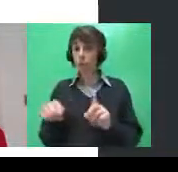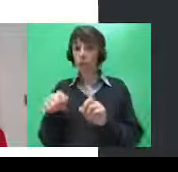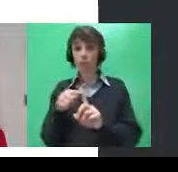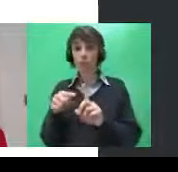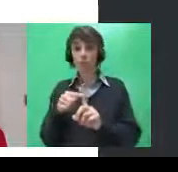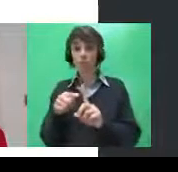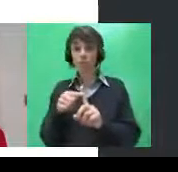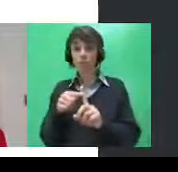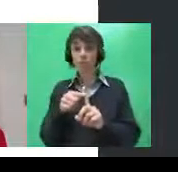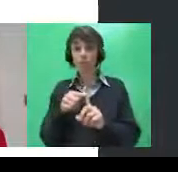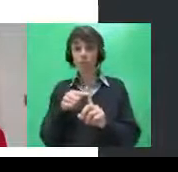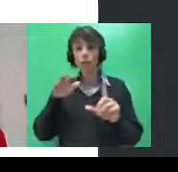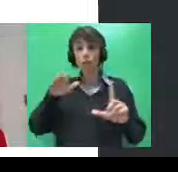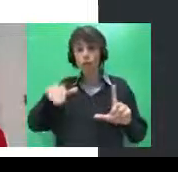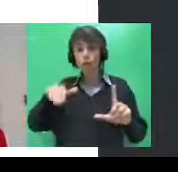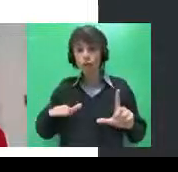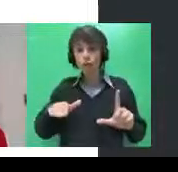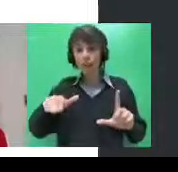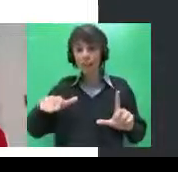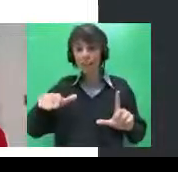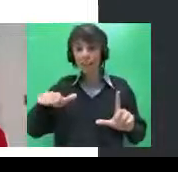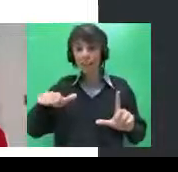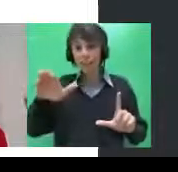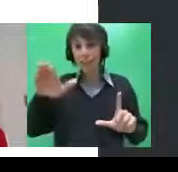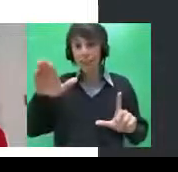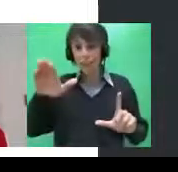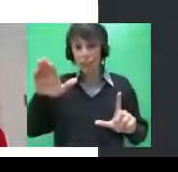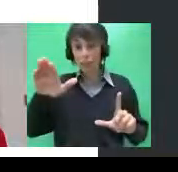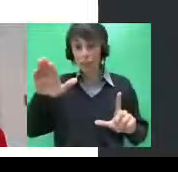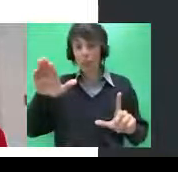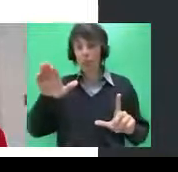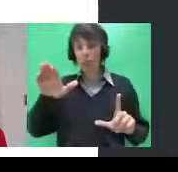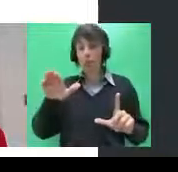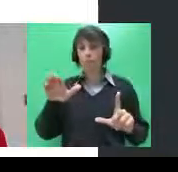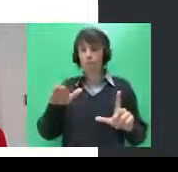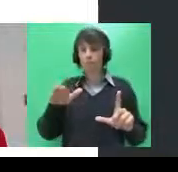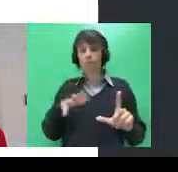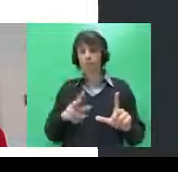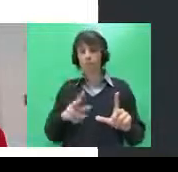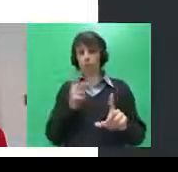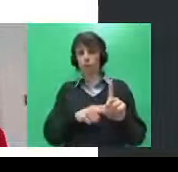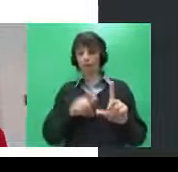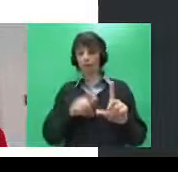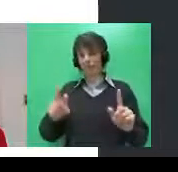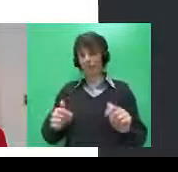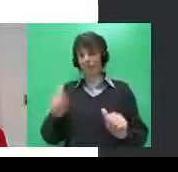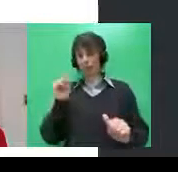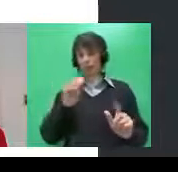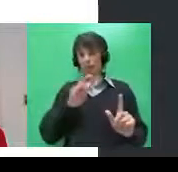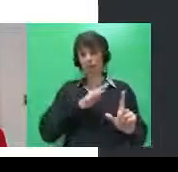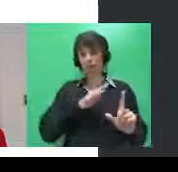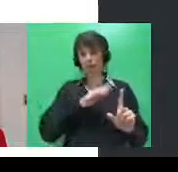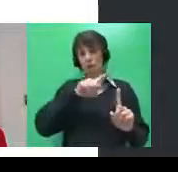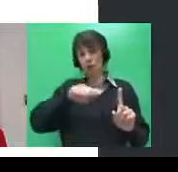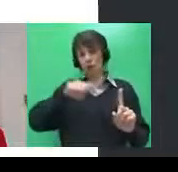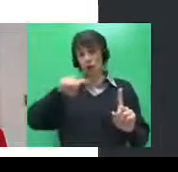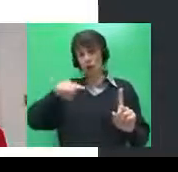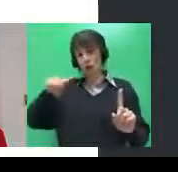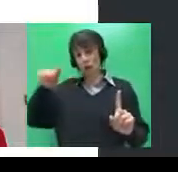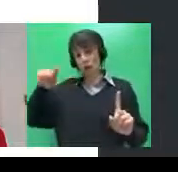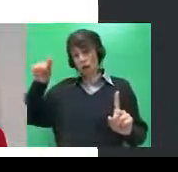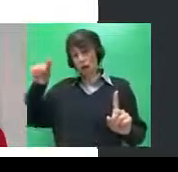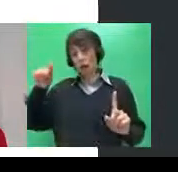trend, a statistically significant trend over the last couple of data sets, the last couple of years, is that those people living with 3 or more health